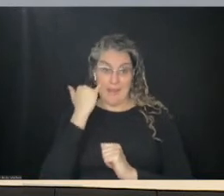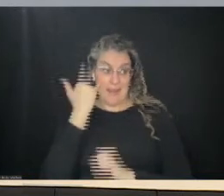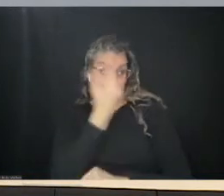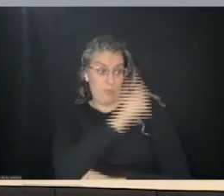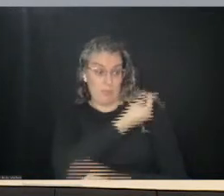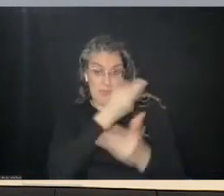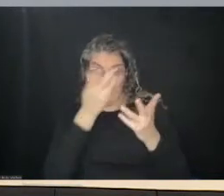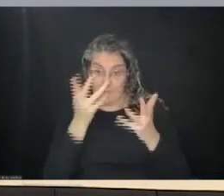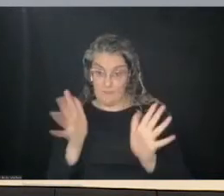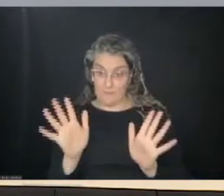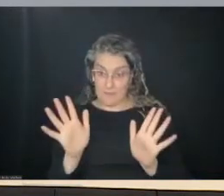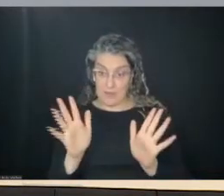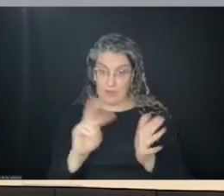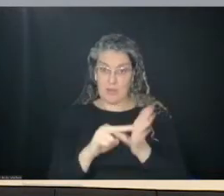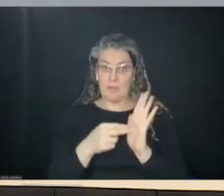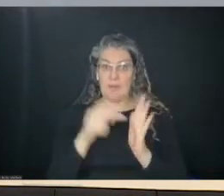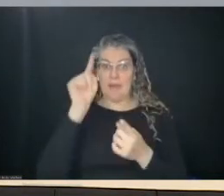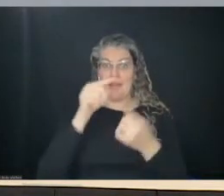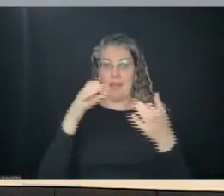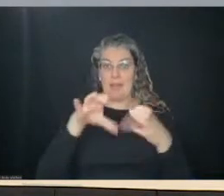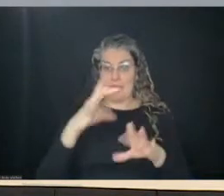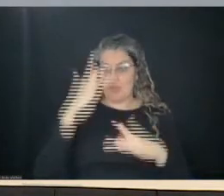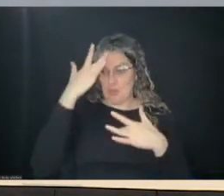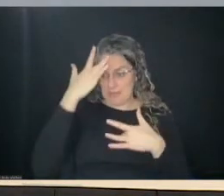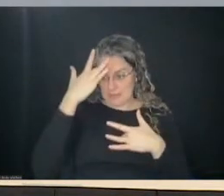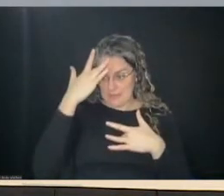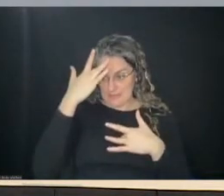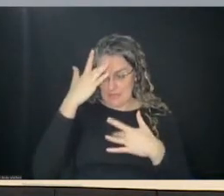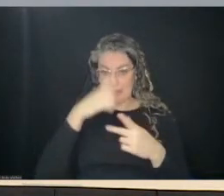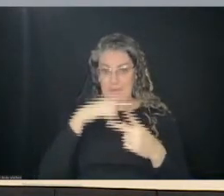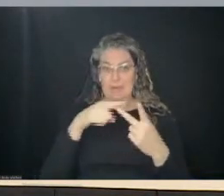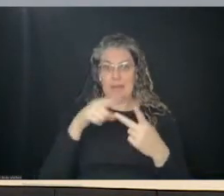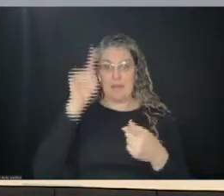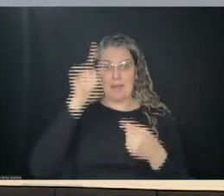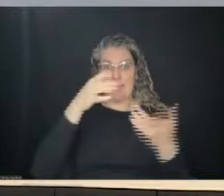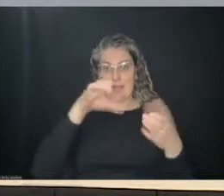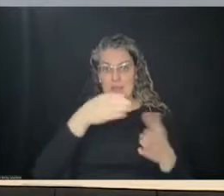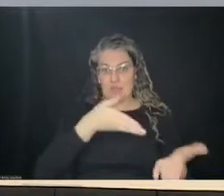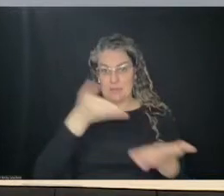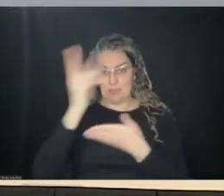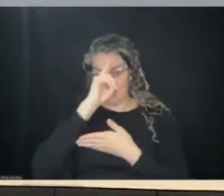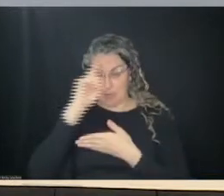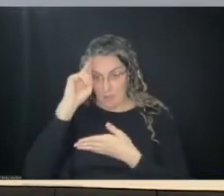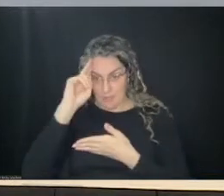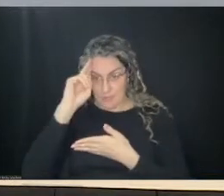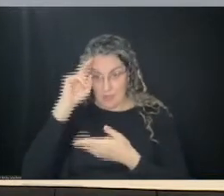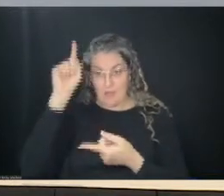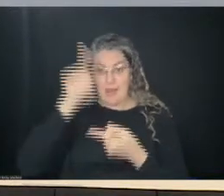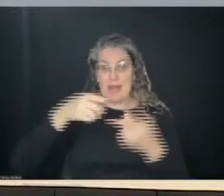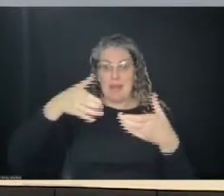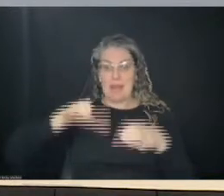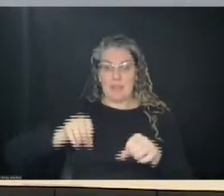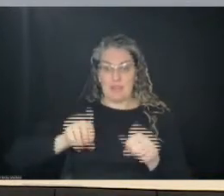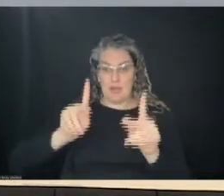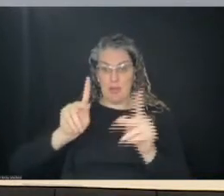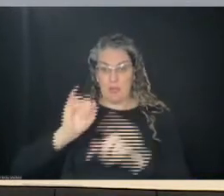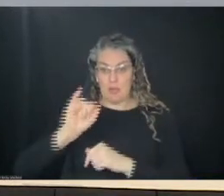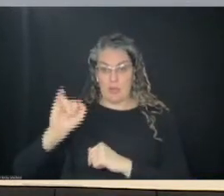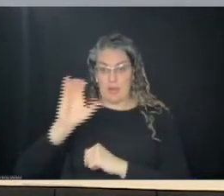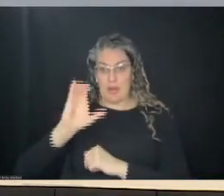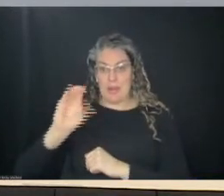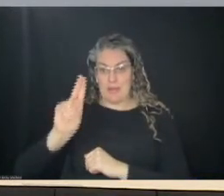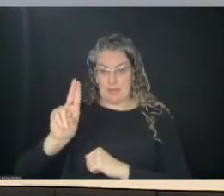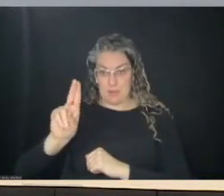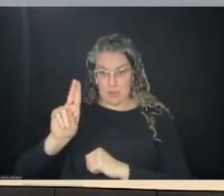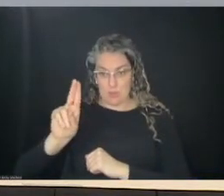of getting sick and being admitted to hospital and going to the ICU with COVID. People who are vaccinated have less